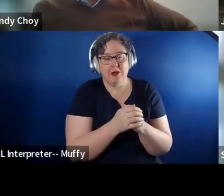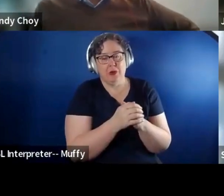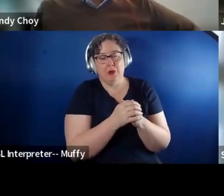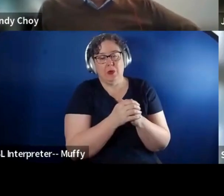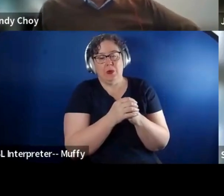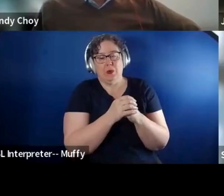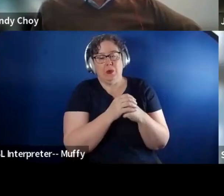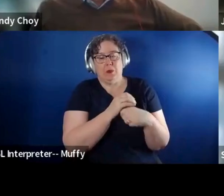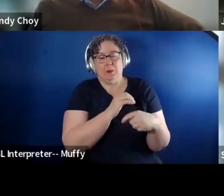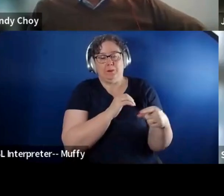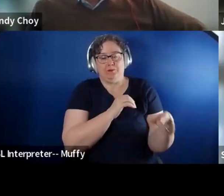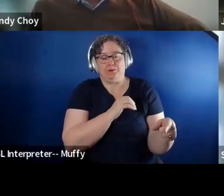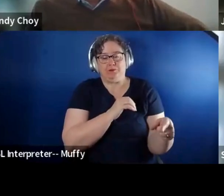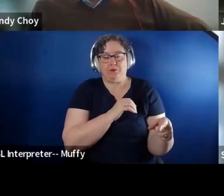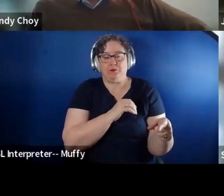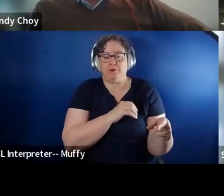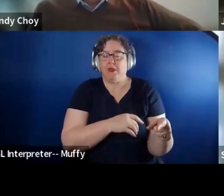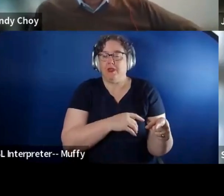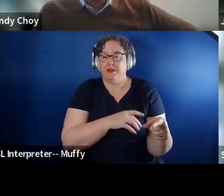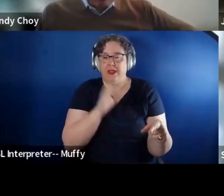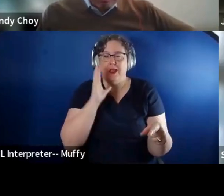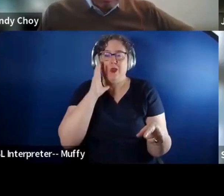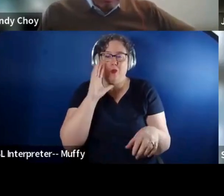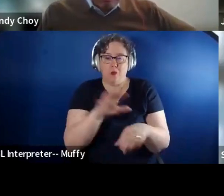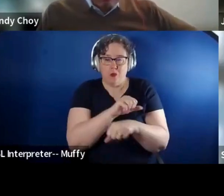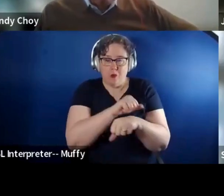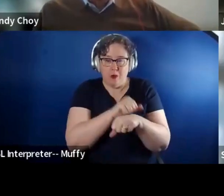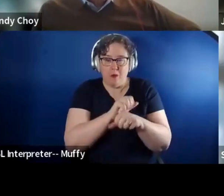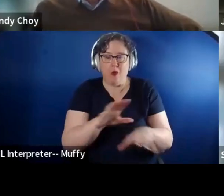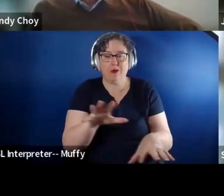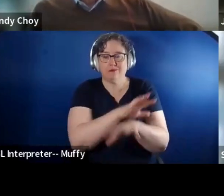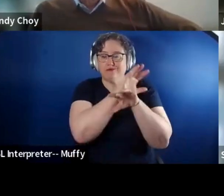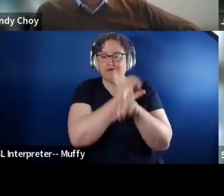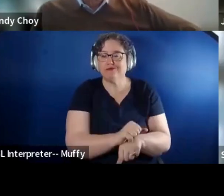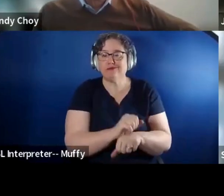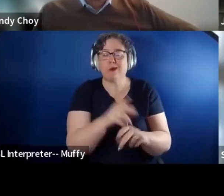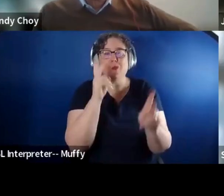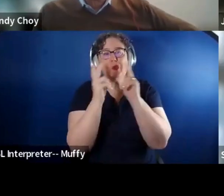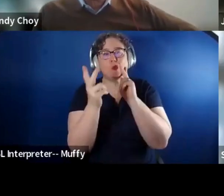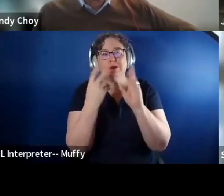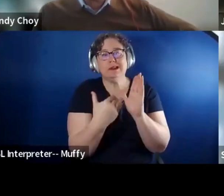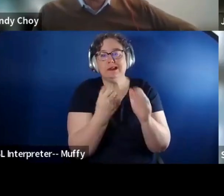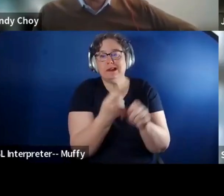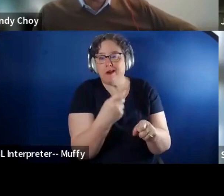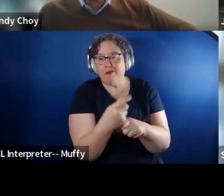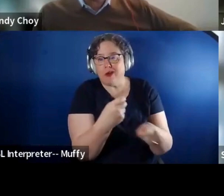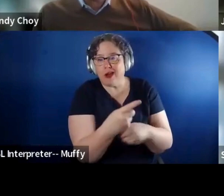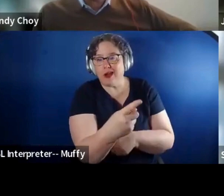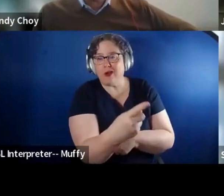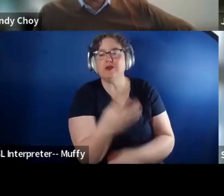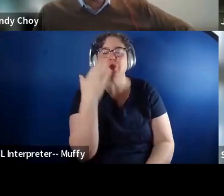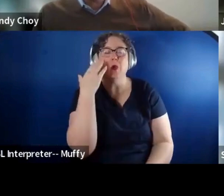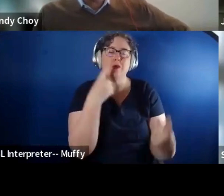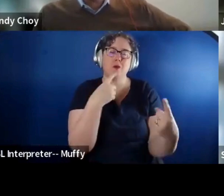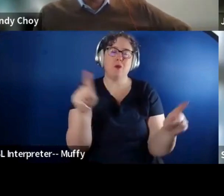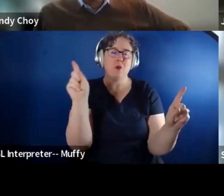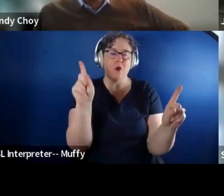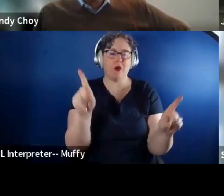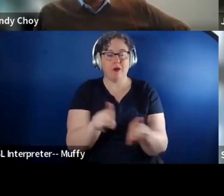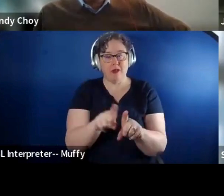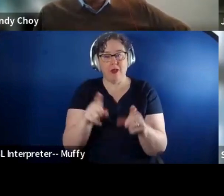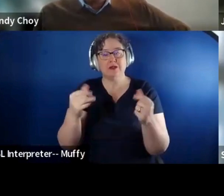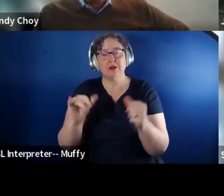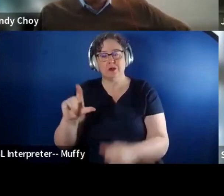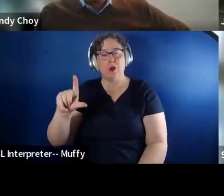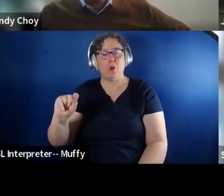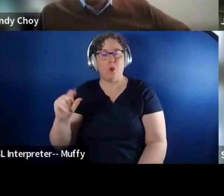they know their employees are starting to get used to it and want to see it again. So I know that's going to work for them. They also still want their logo.